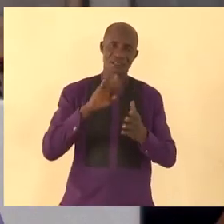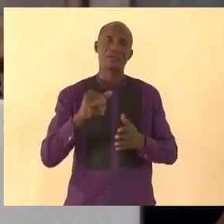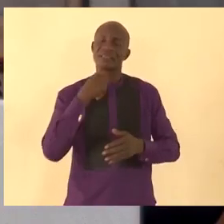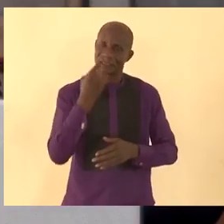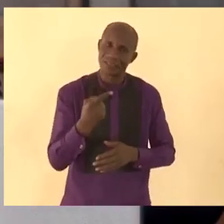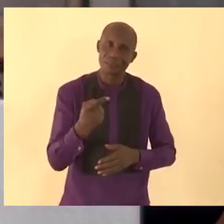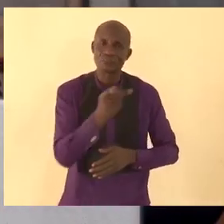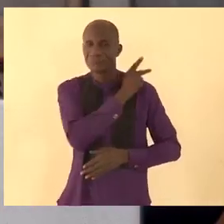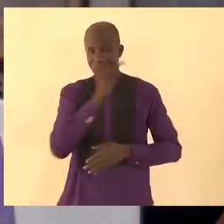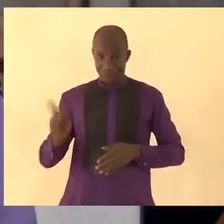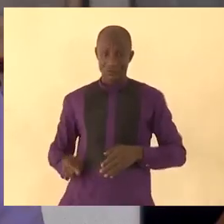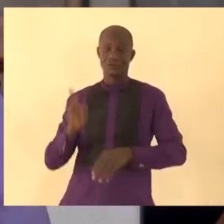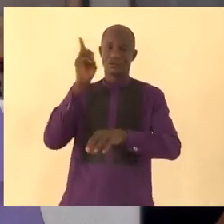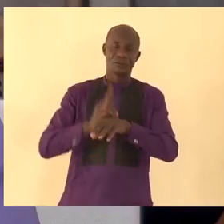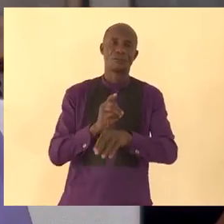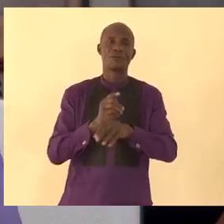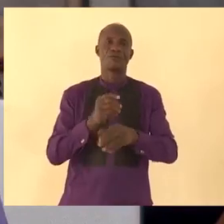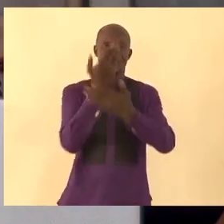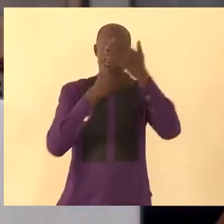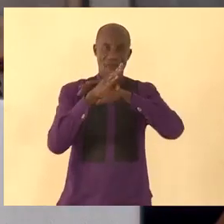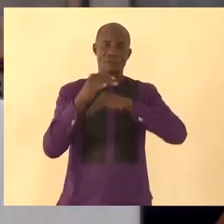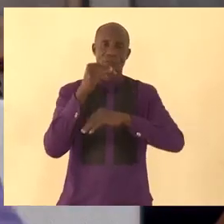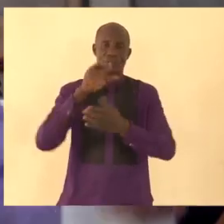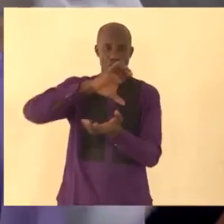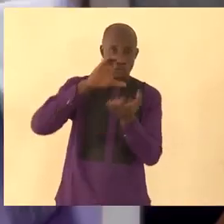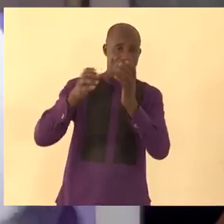kingdom of heaven is to be compared to a king who